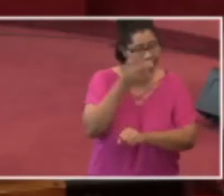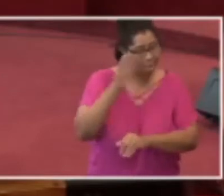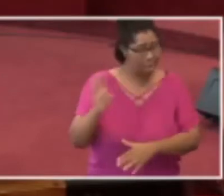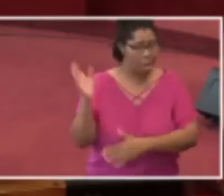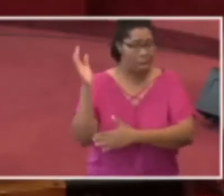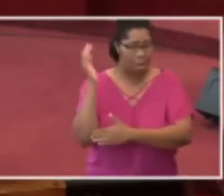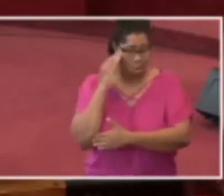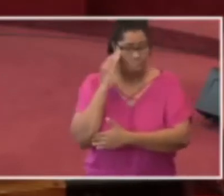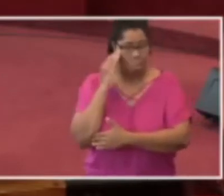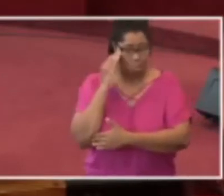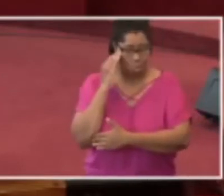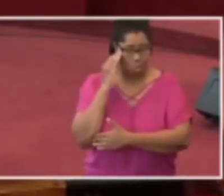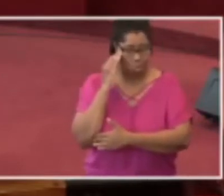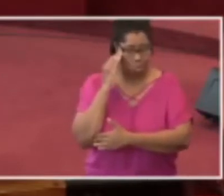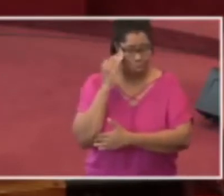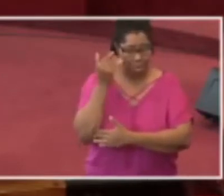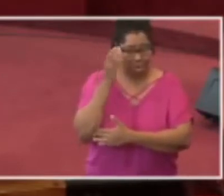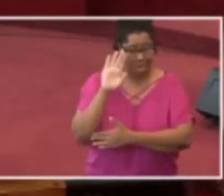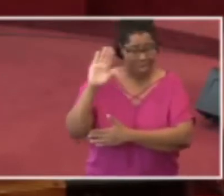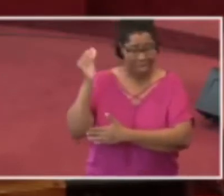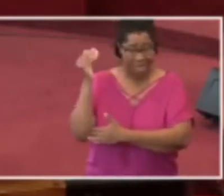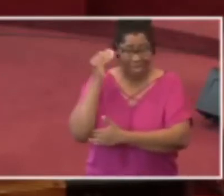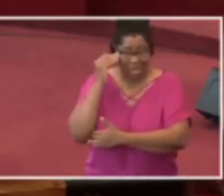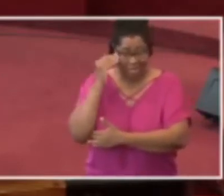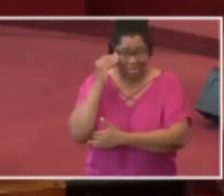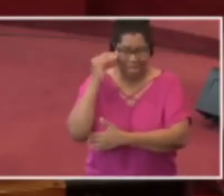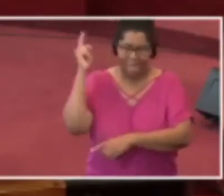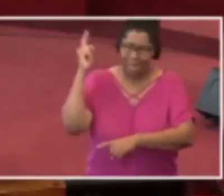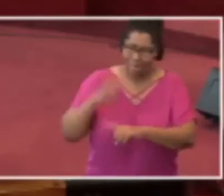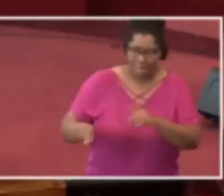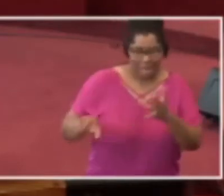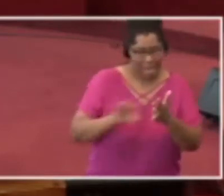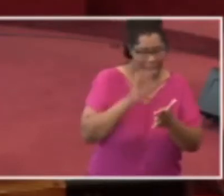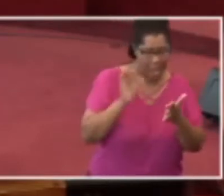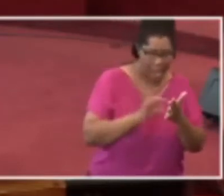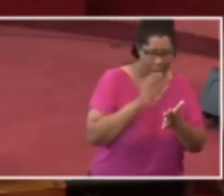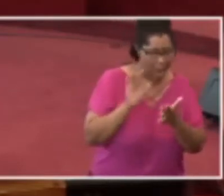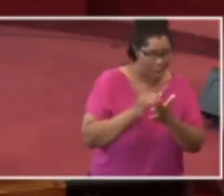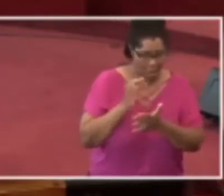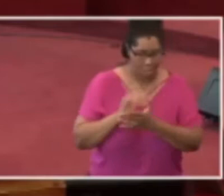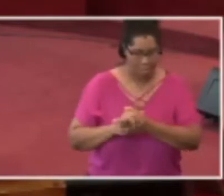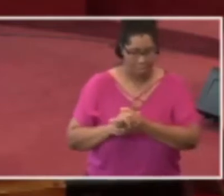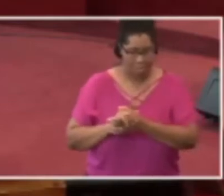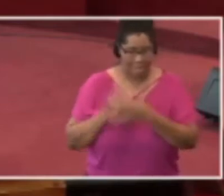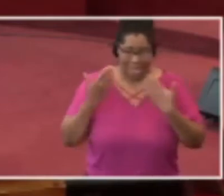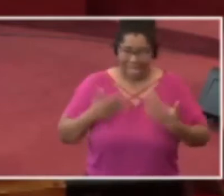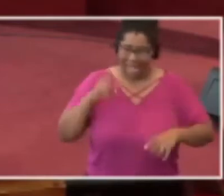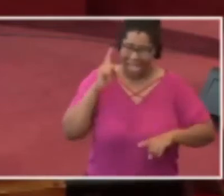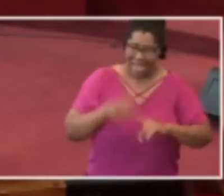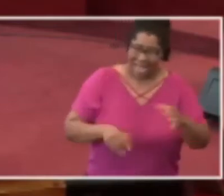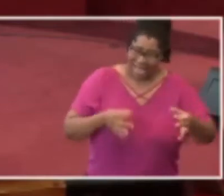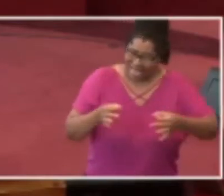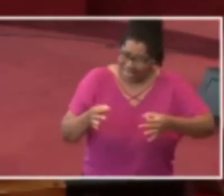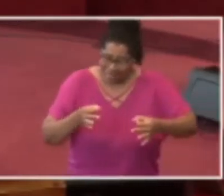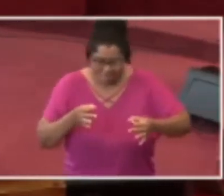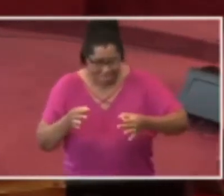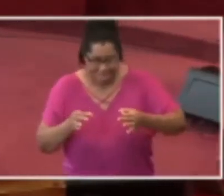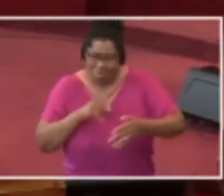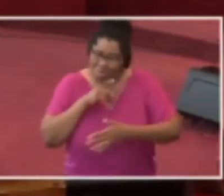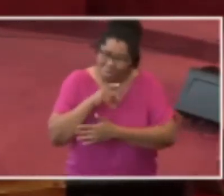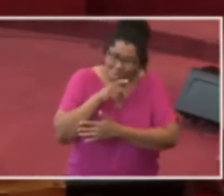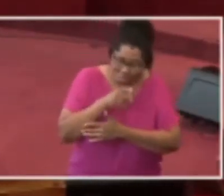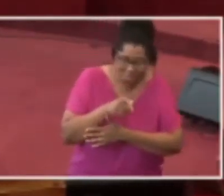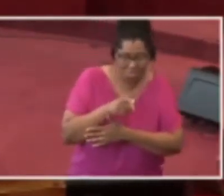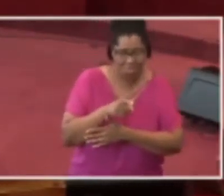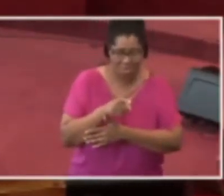Church, God's knowledge is immeasurable. My words are not even adequate or eloquent enough to